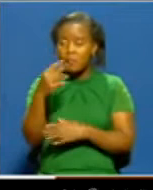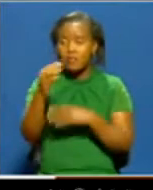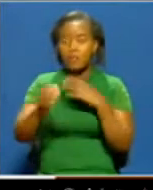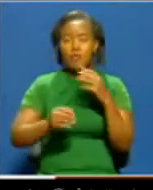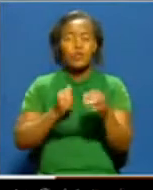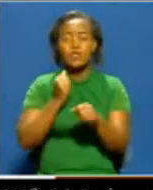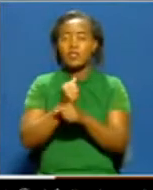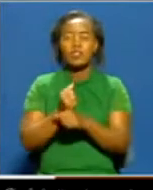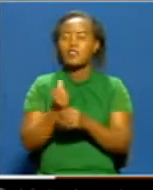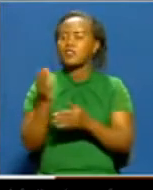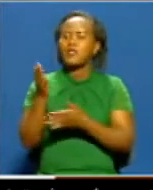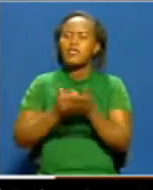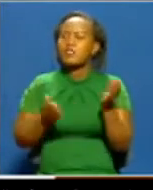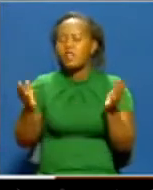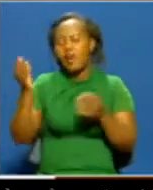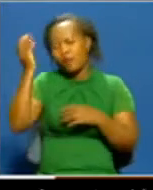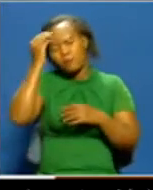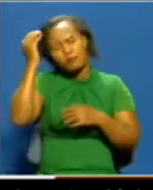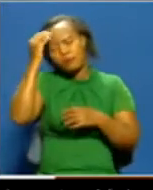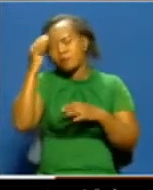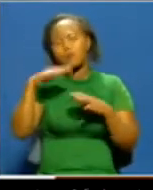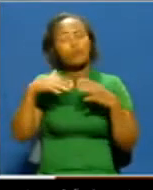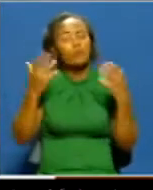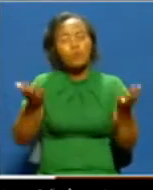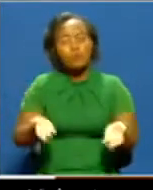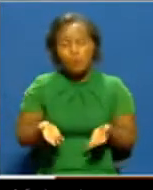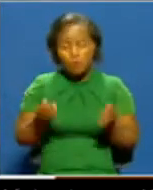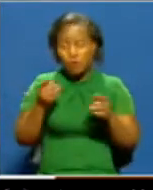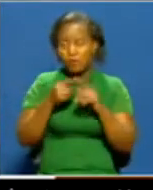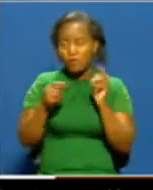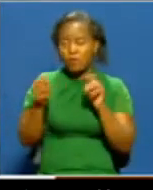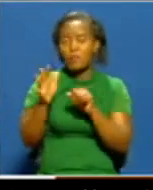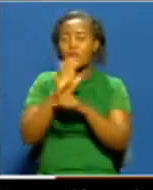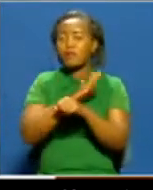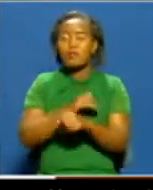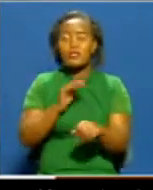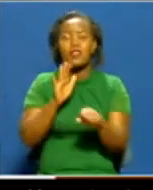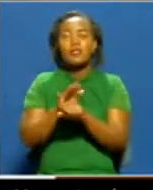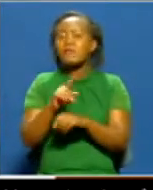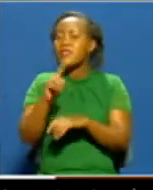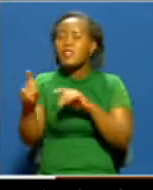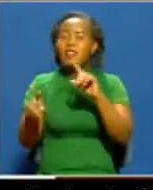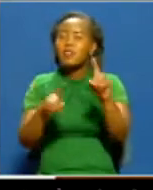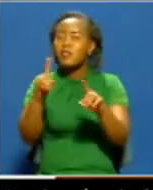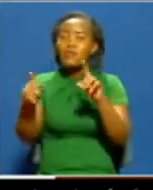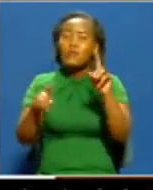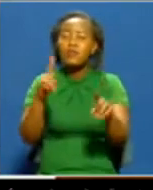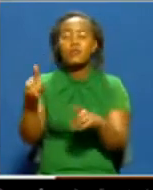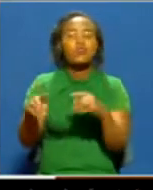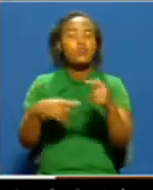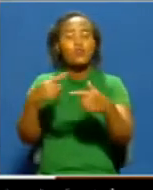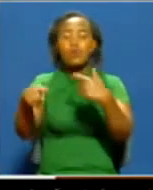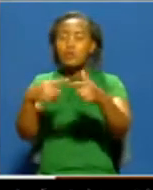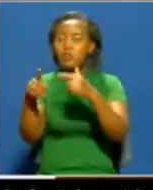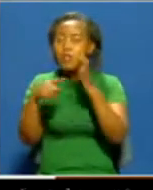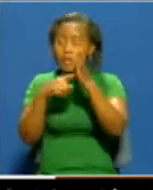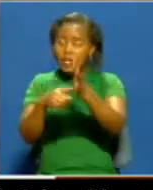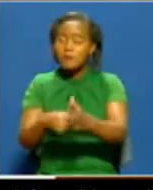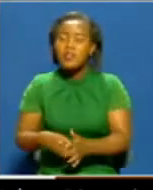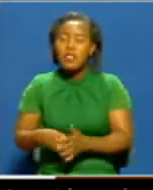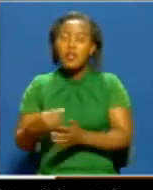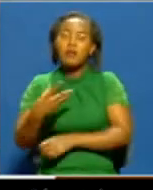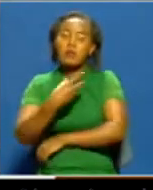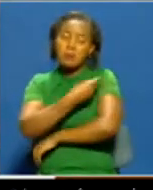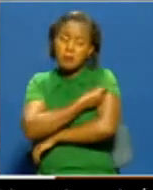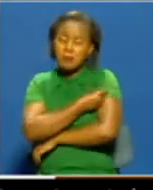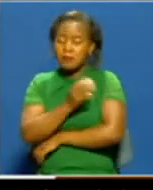are some of the lessons that we have learned from this? A lot of questions coming in, especially on the vaccination exercise. The CS is here